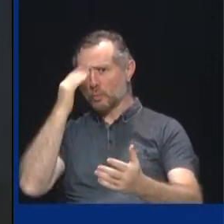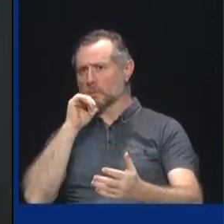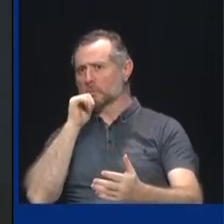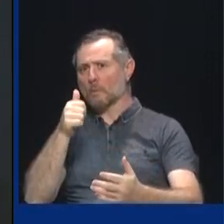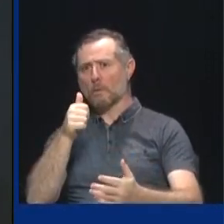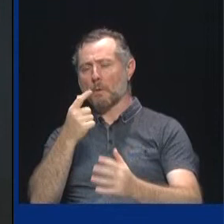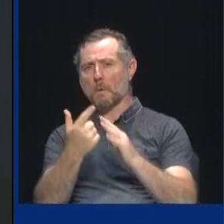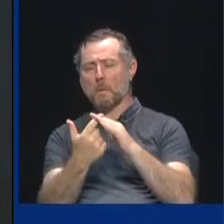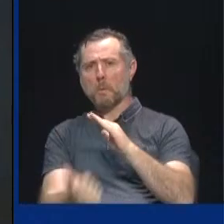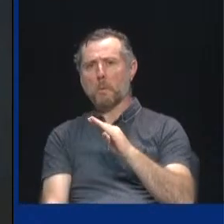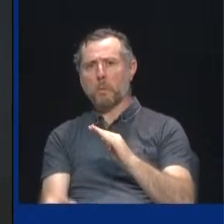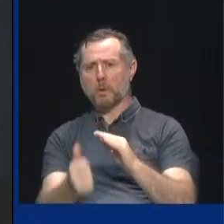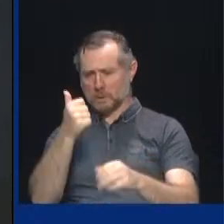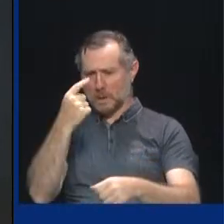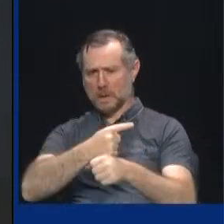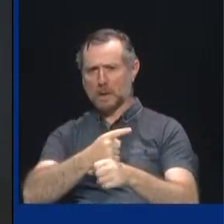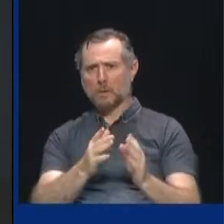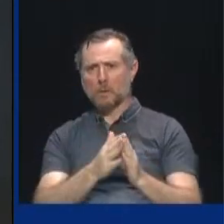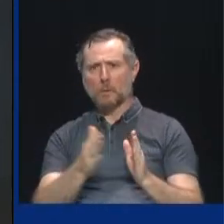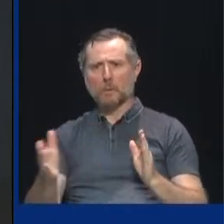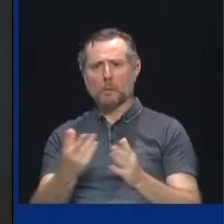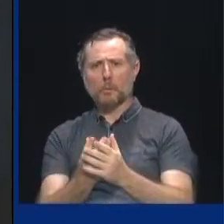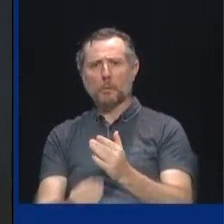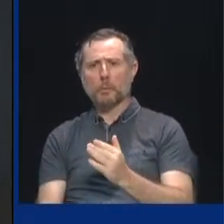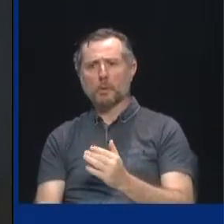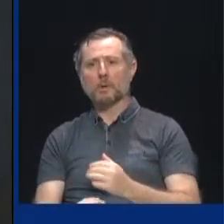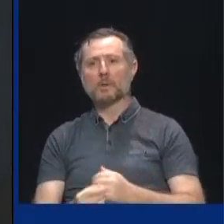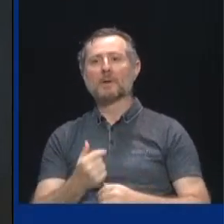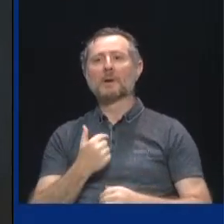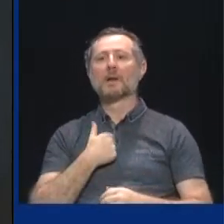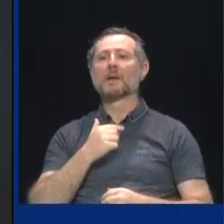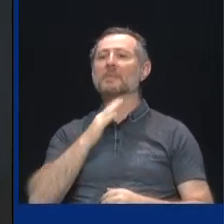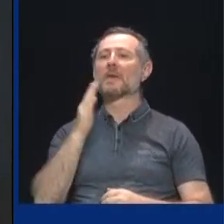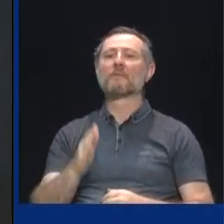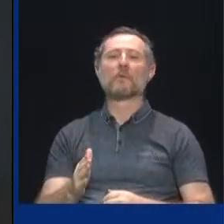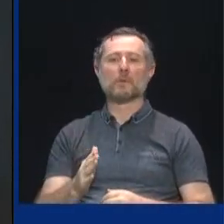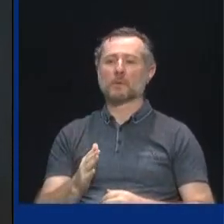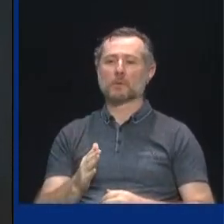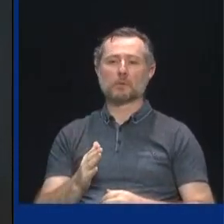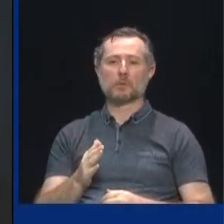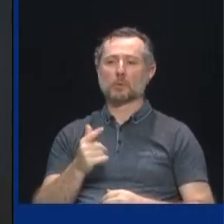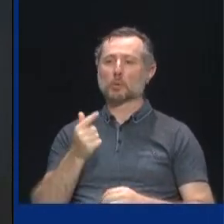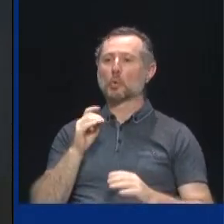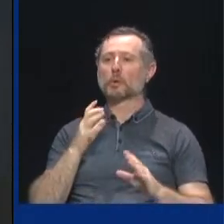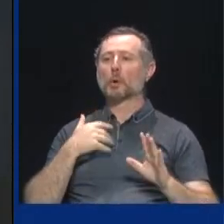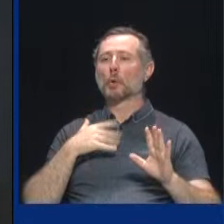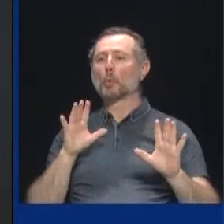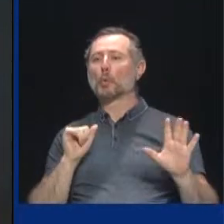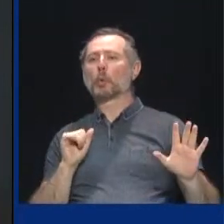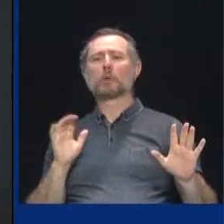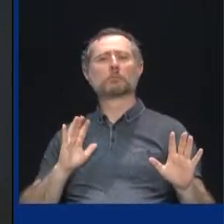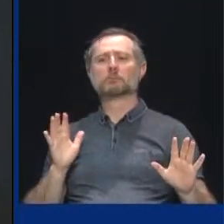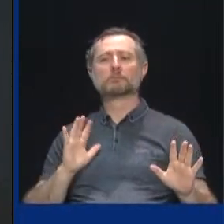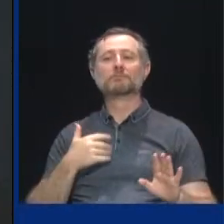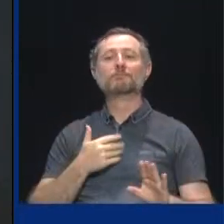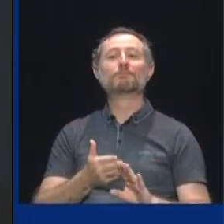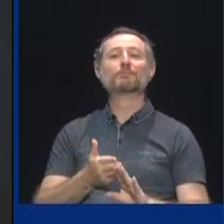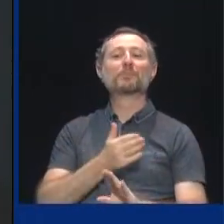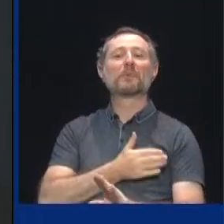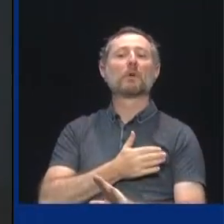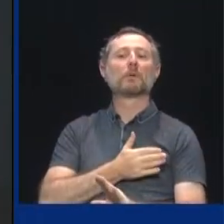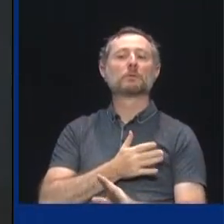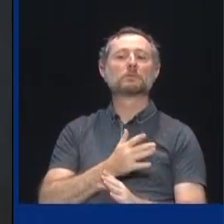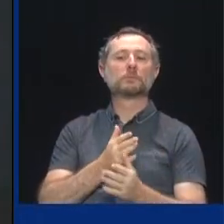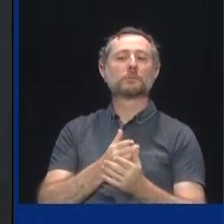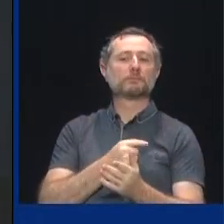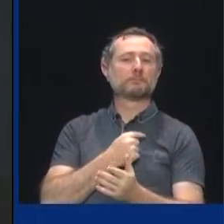That was said just before we were about to do the state budget, right? You had some elected officials say, oh, he's not going to be able to get the